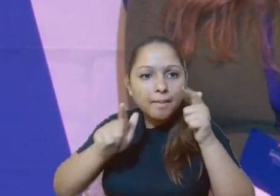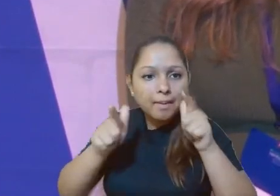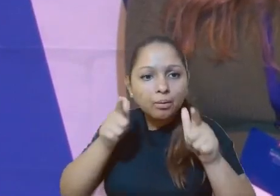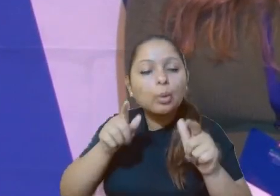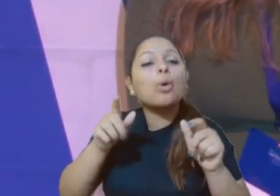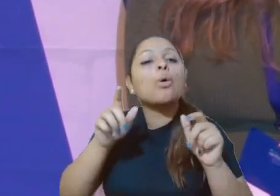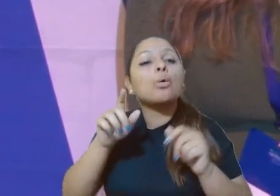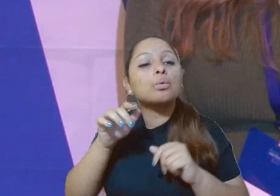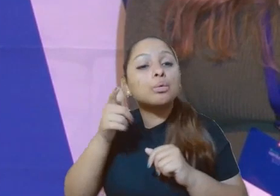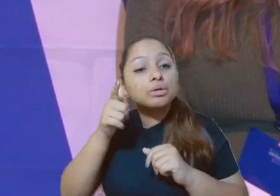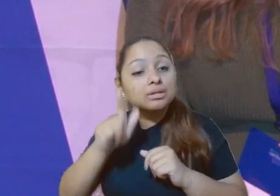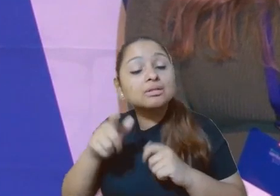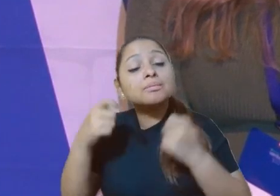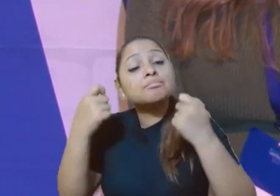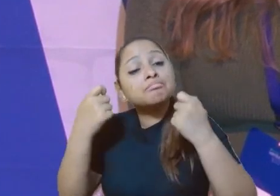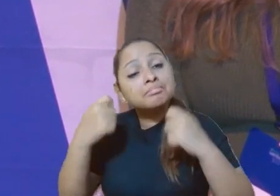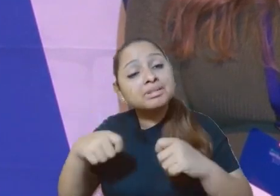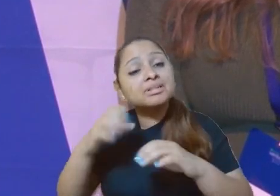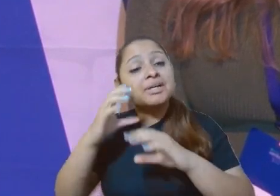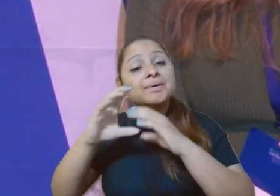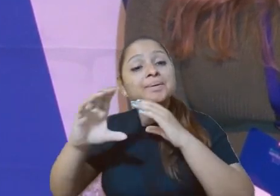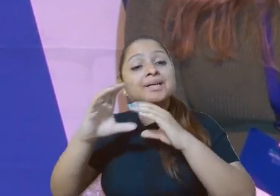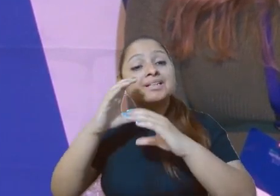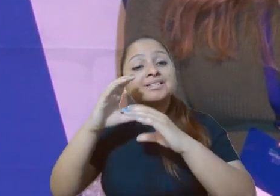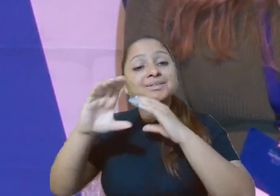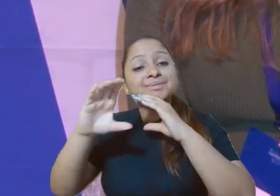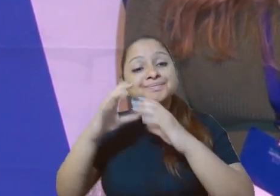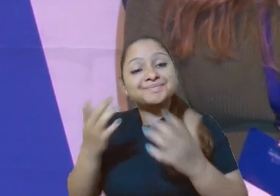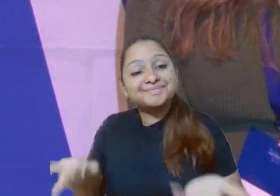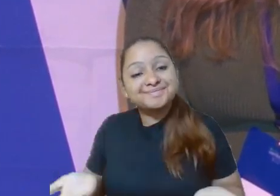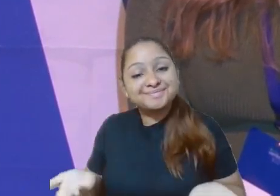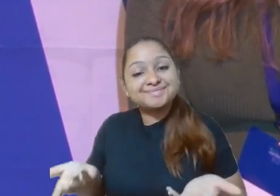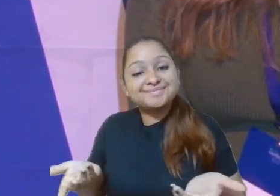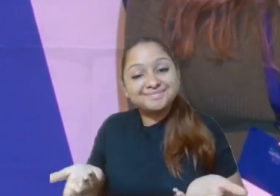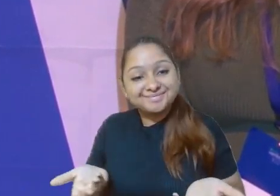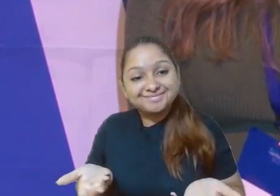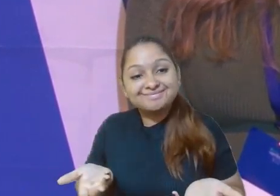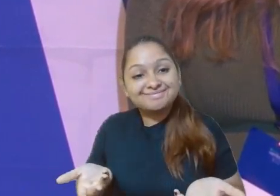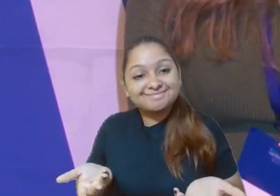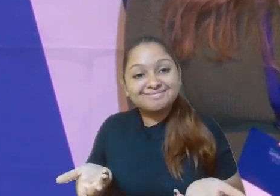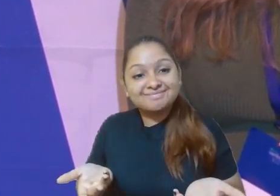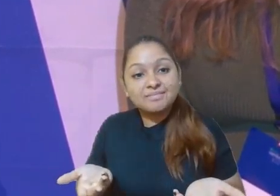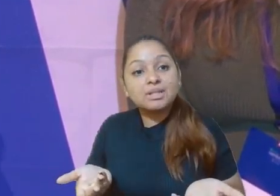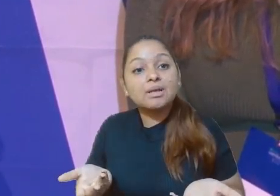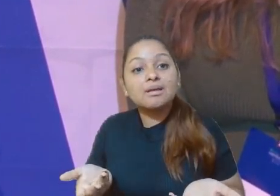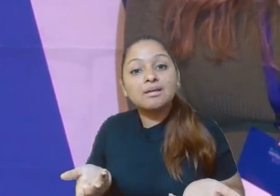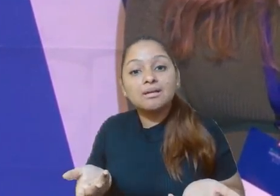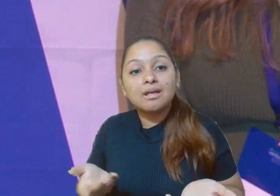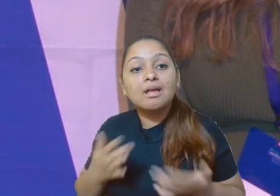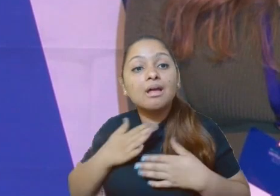and just one or two or three can do that. And we have market for everyone.